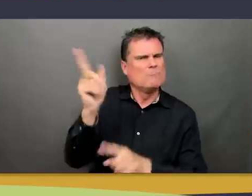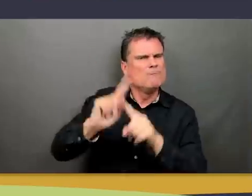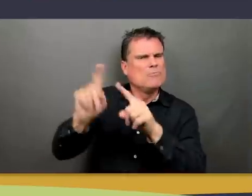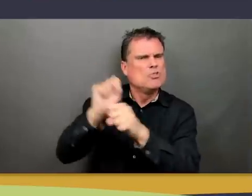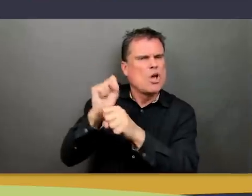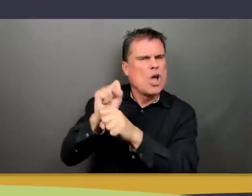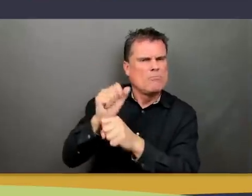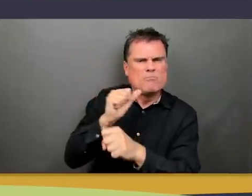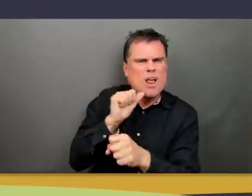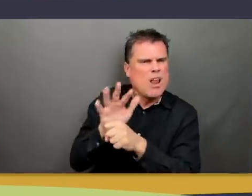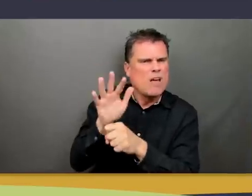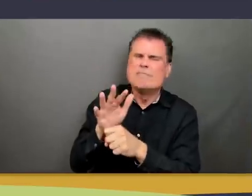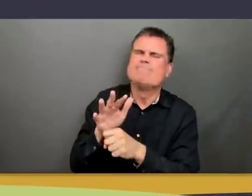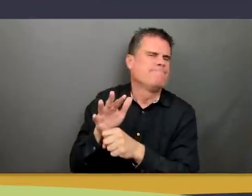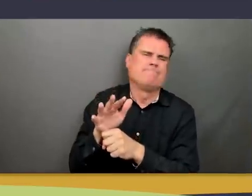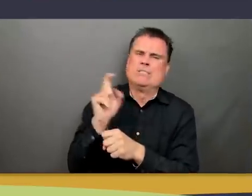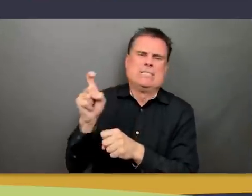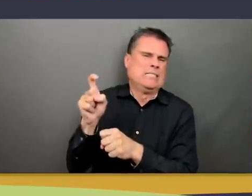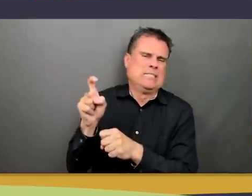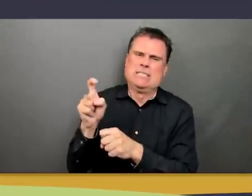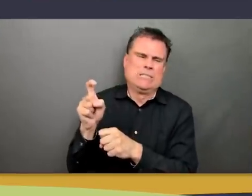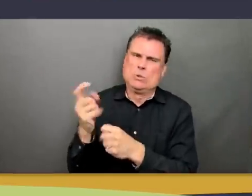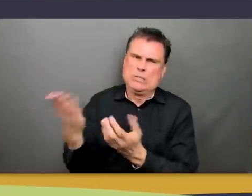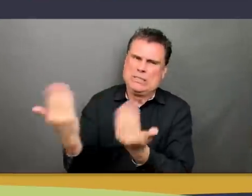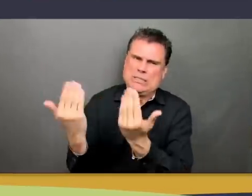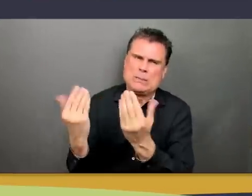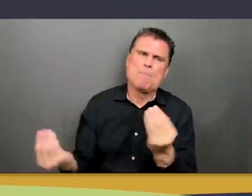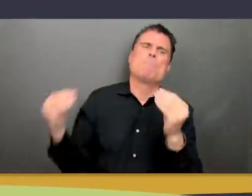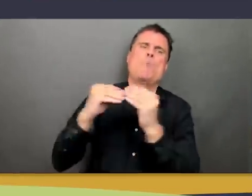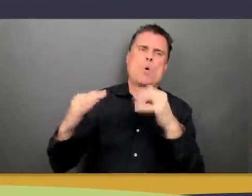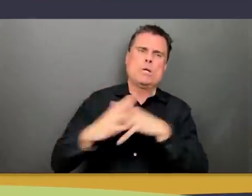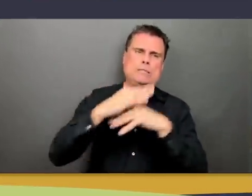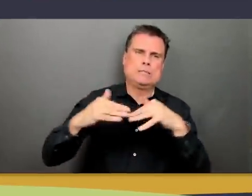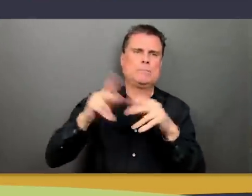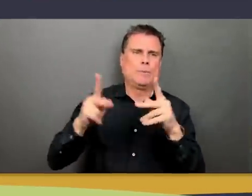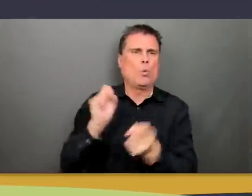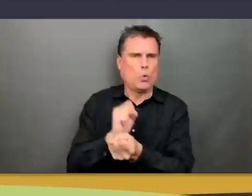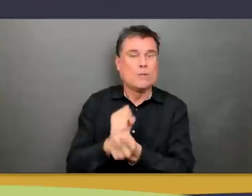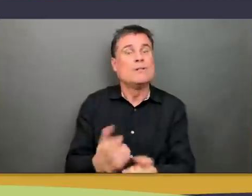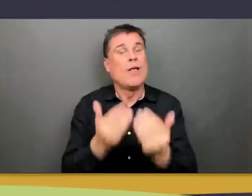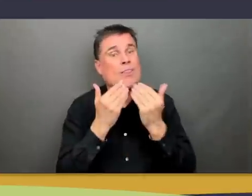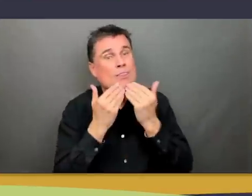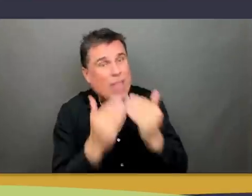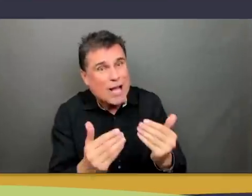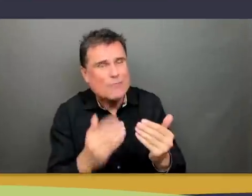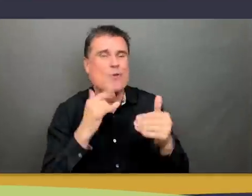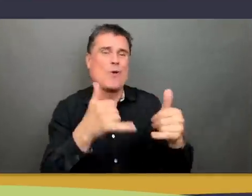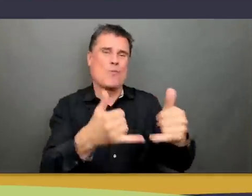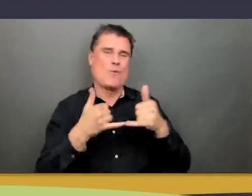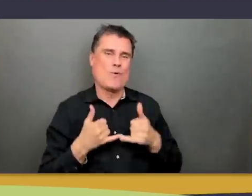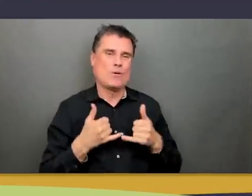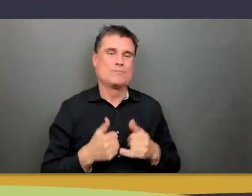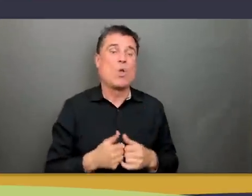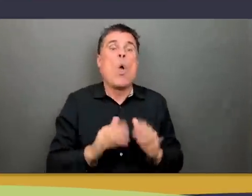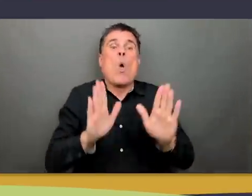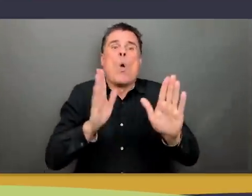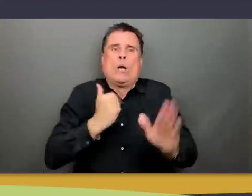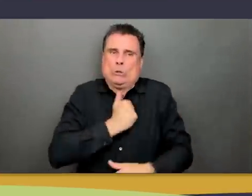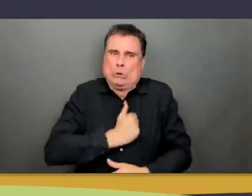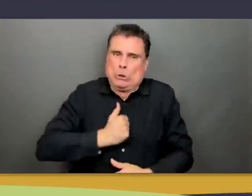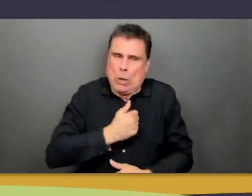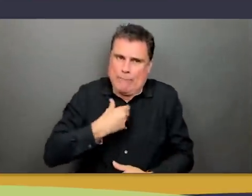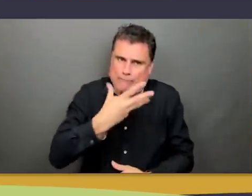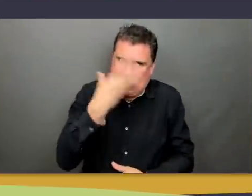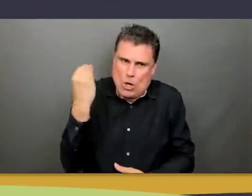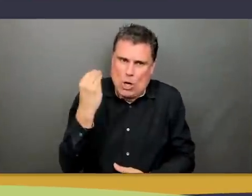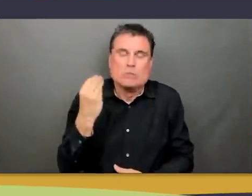it over to next to Molly. And I forgot to include that we are on the Sequepnik